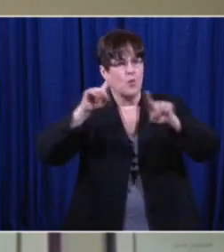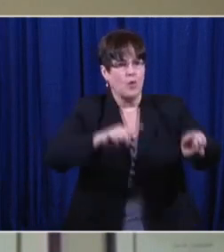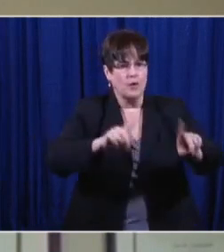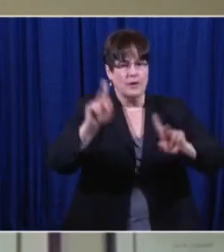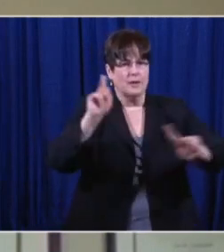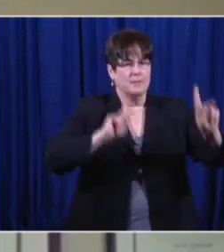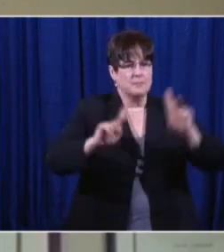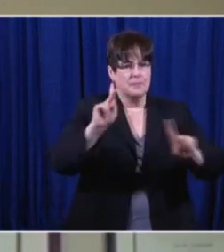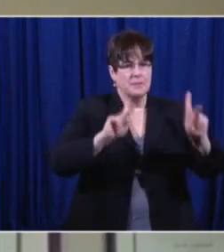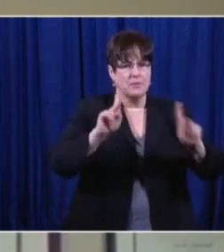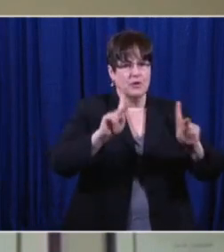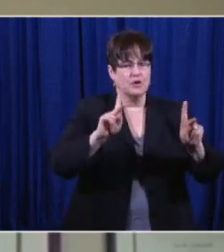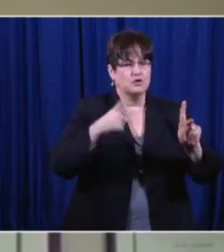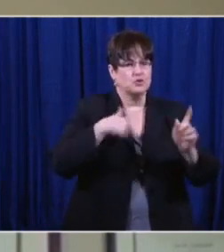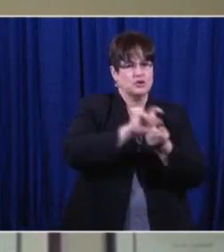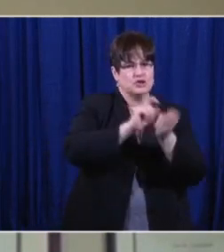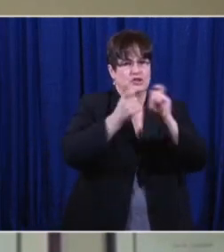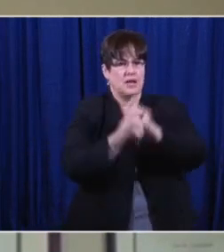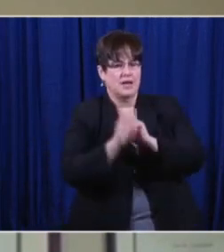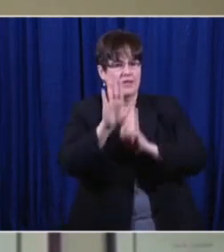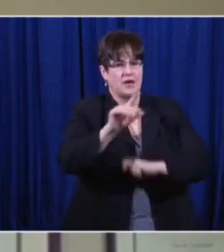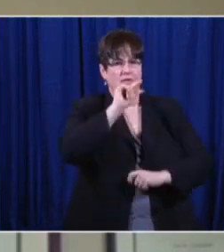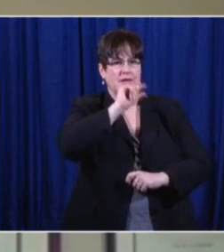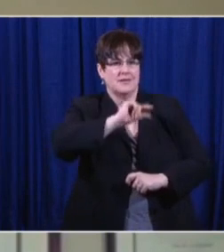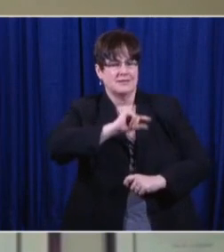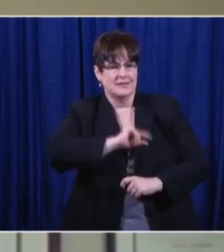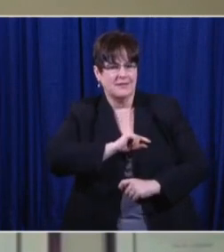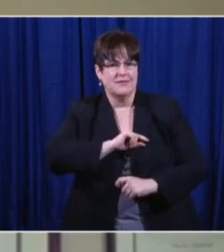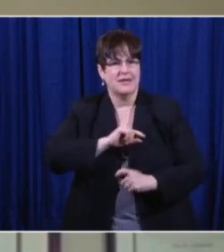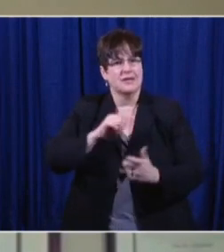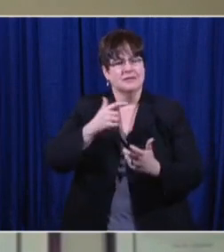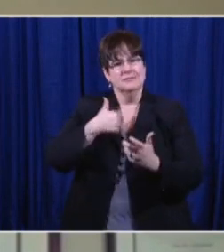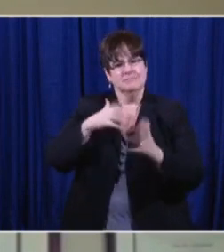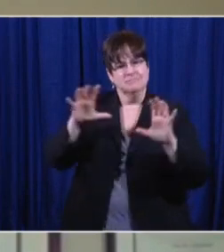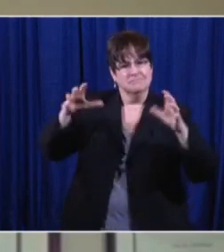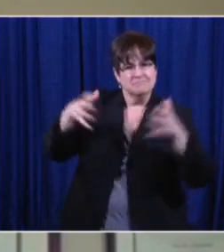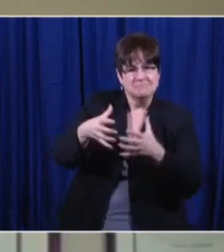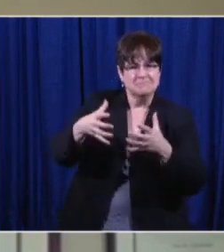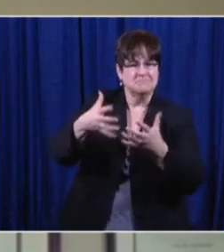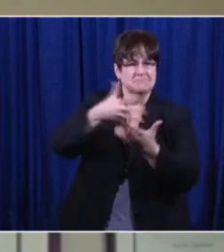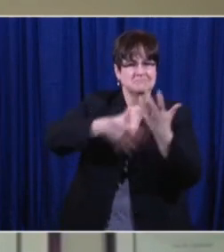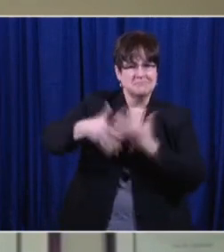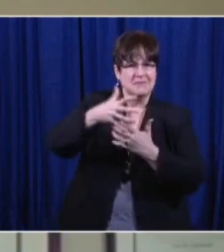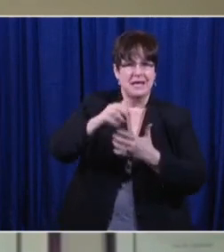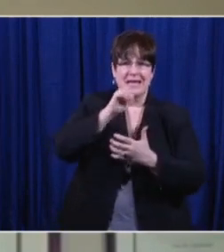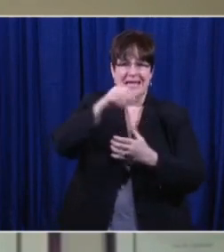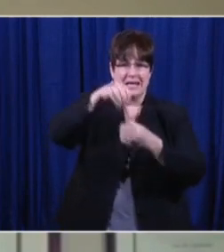from the traditional way it's normally done, maybe do it through, Zoom or whatever.